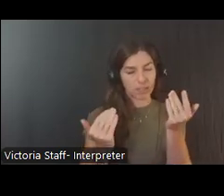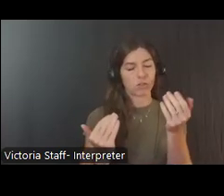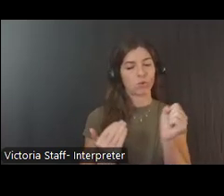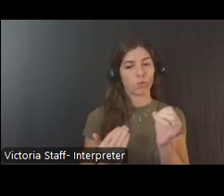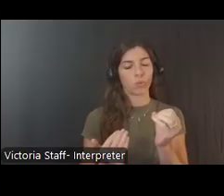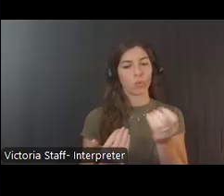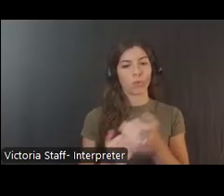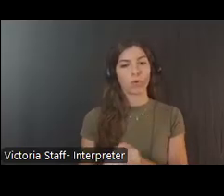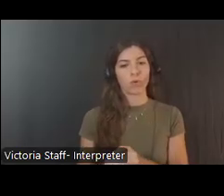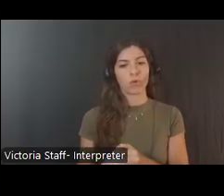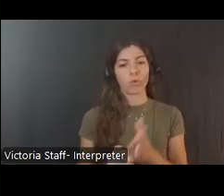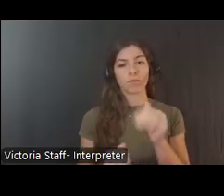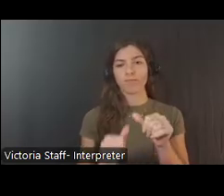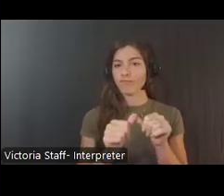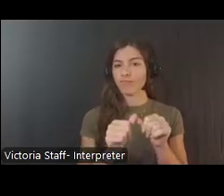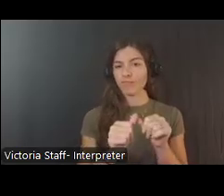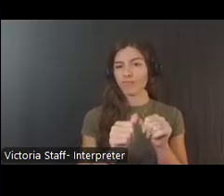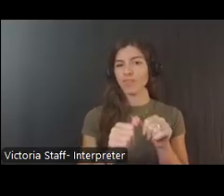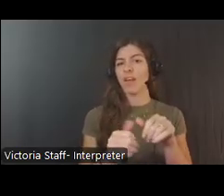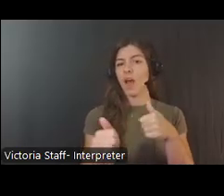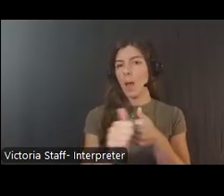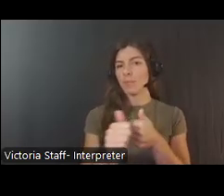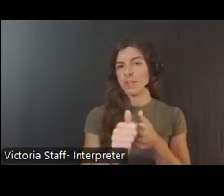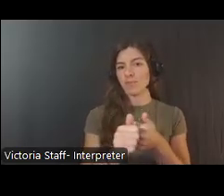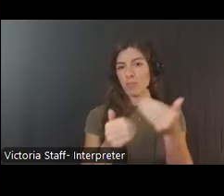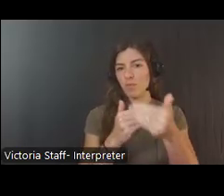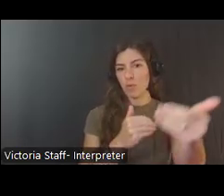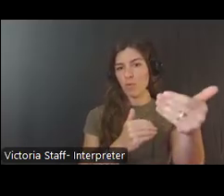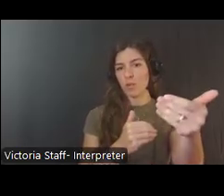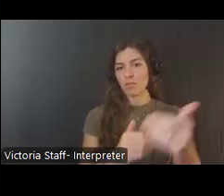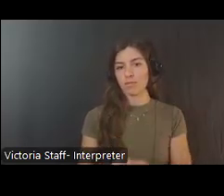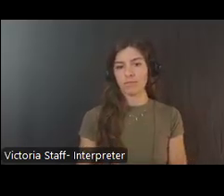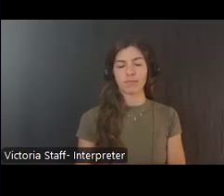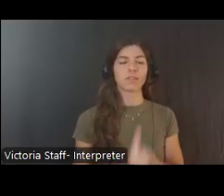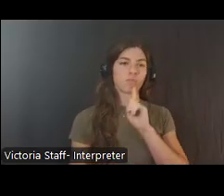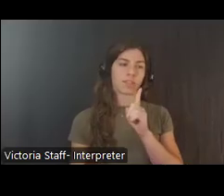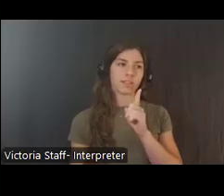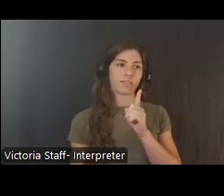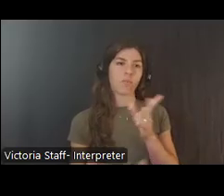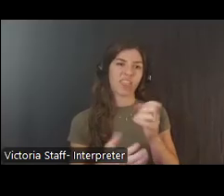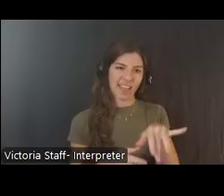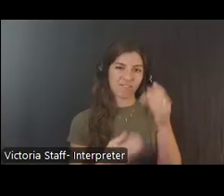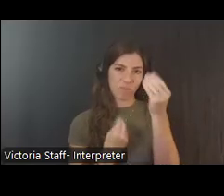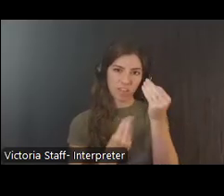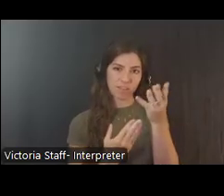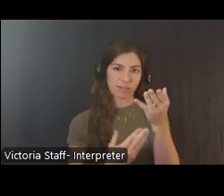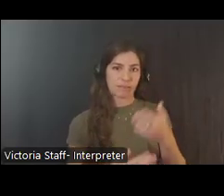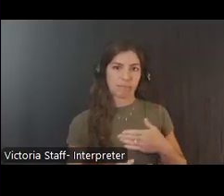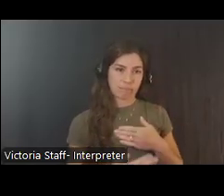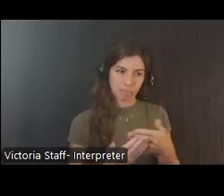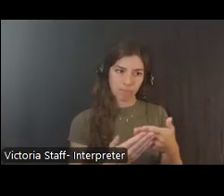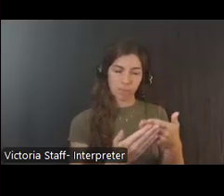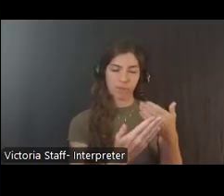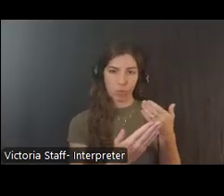um, we'll keep you better posted moving forward. I would really like to have some of that information